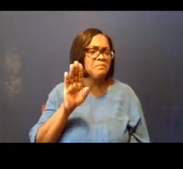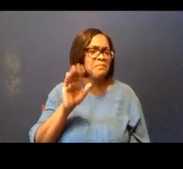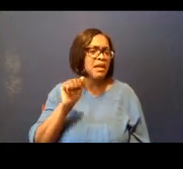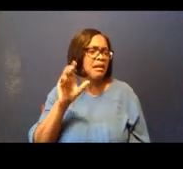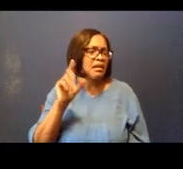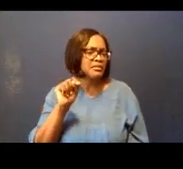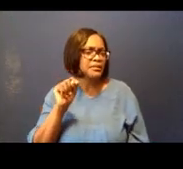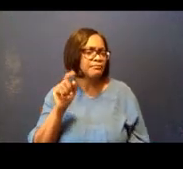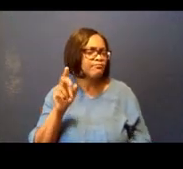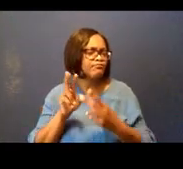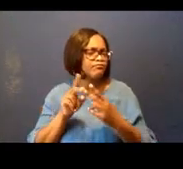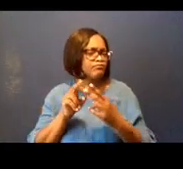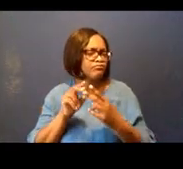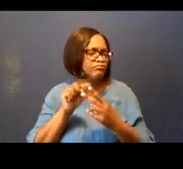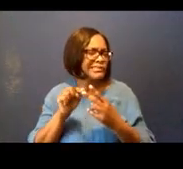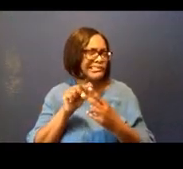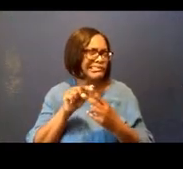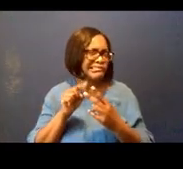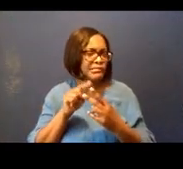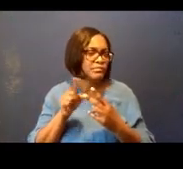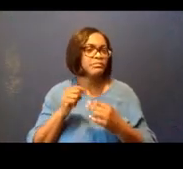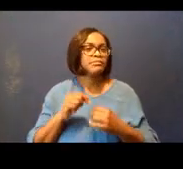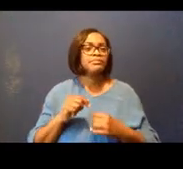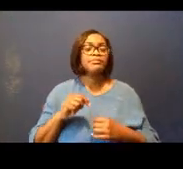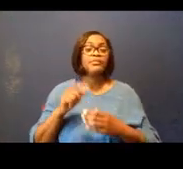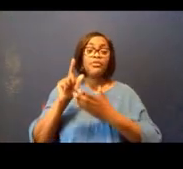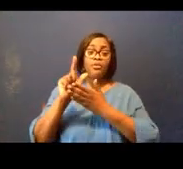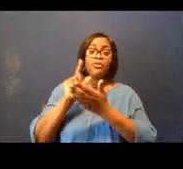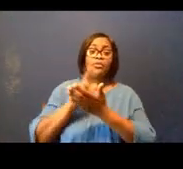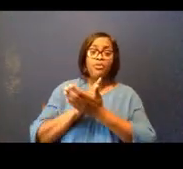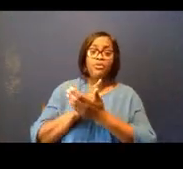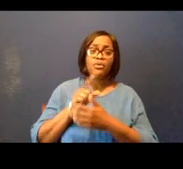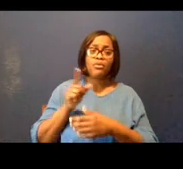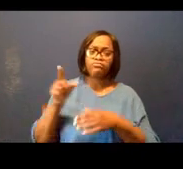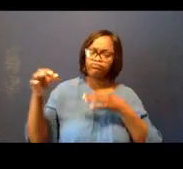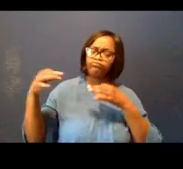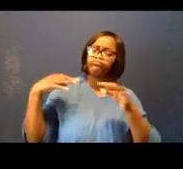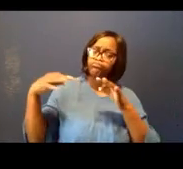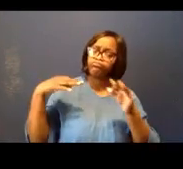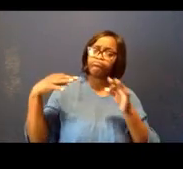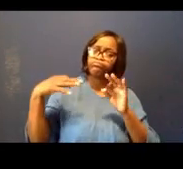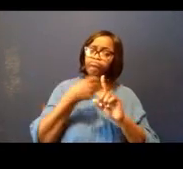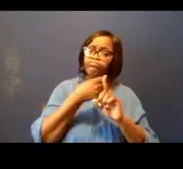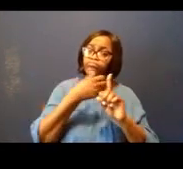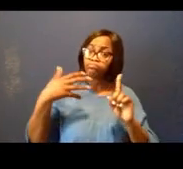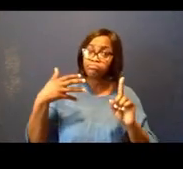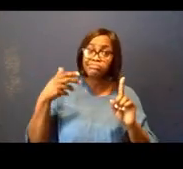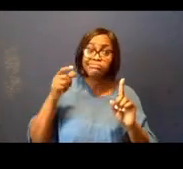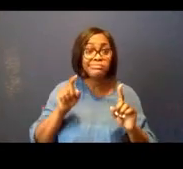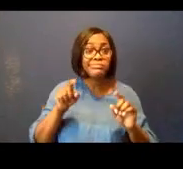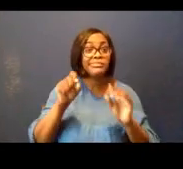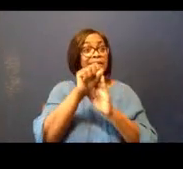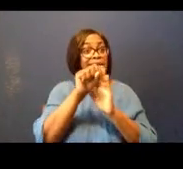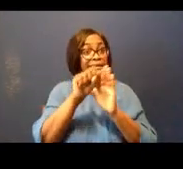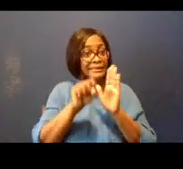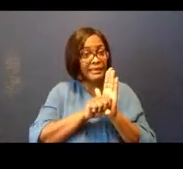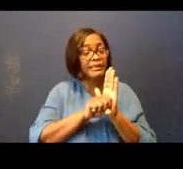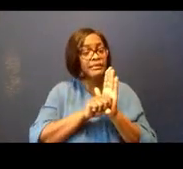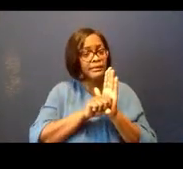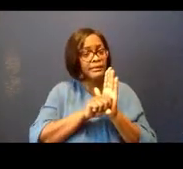From that testimony, I was able to get